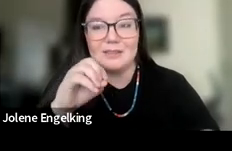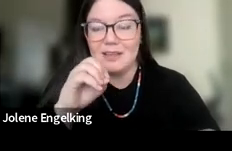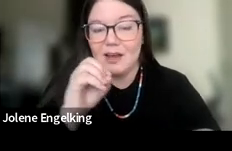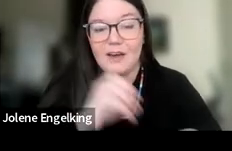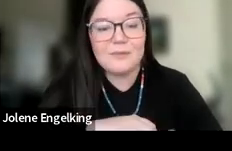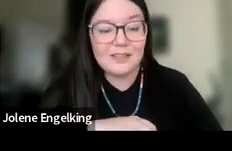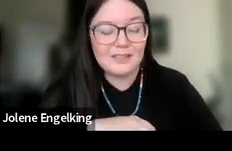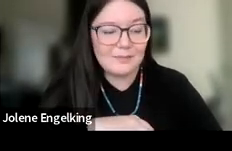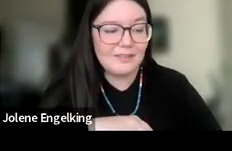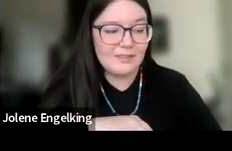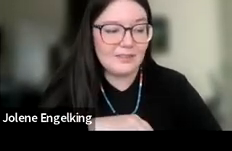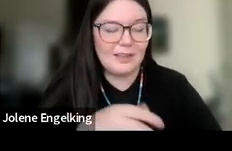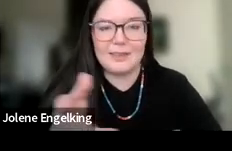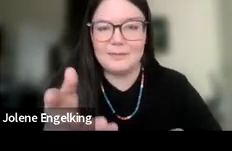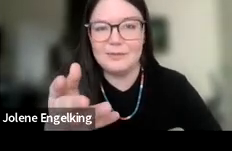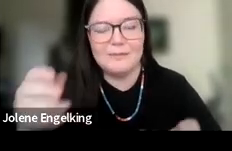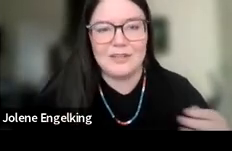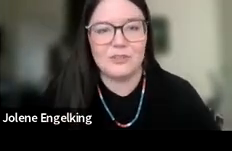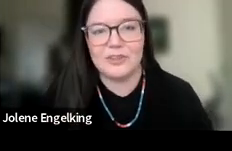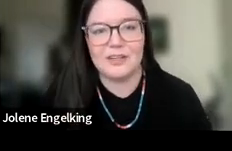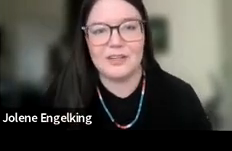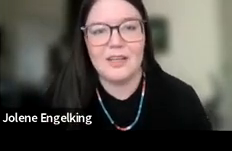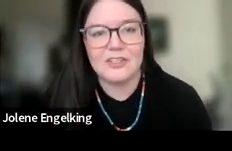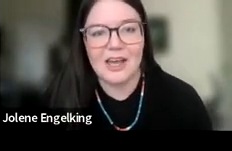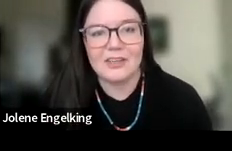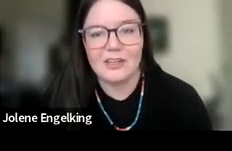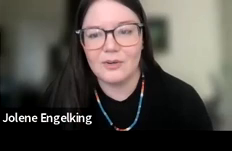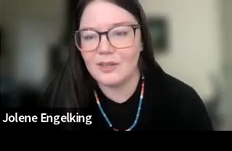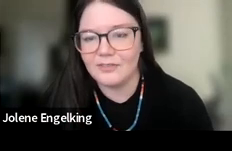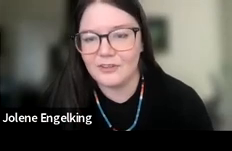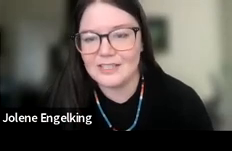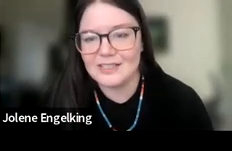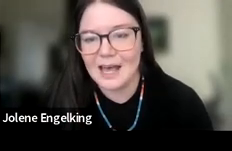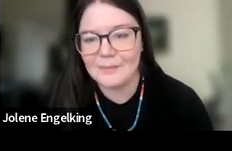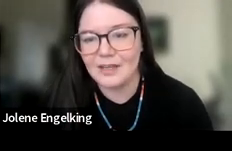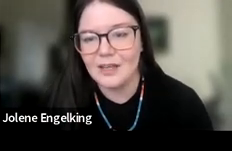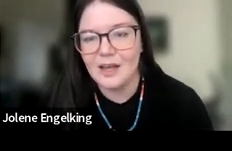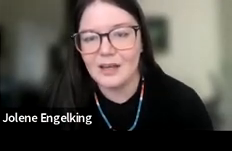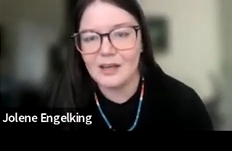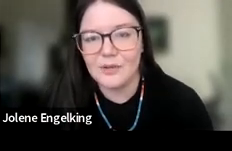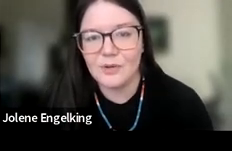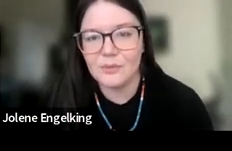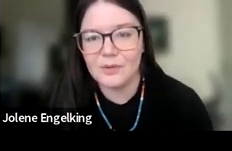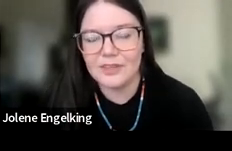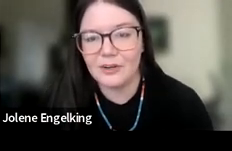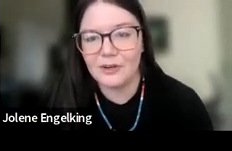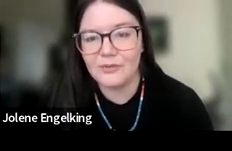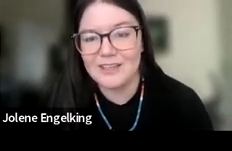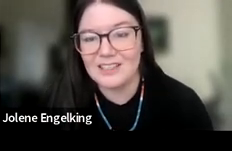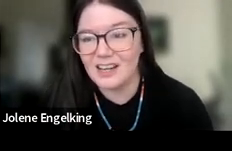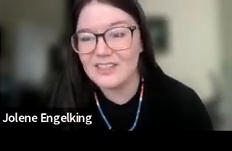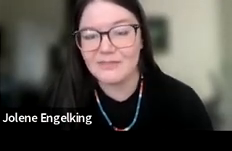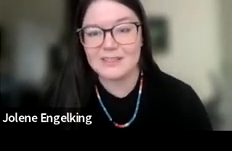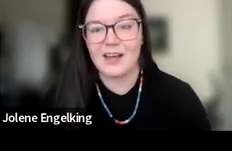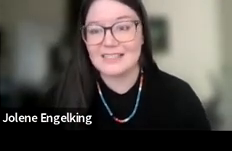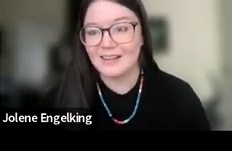that is often because, I mean, even I think people mentioned within the chat, you know, if there's things happening within our own families,